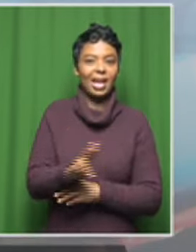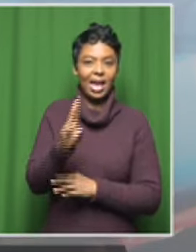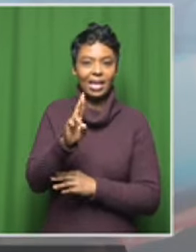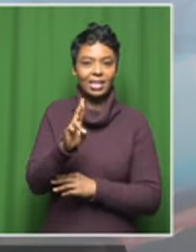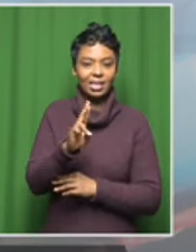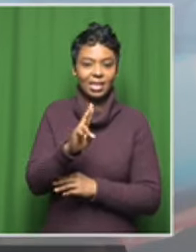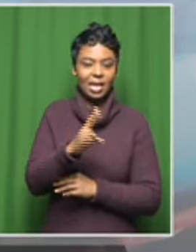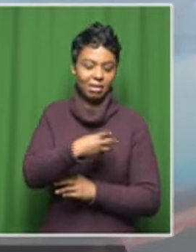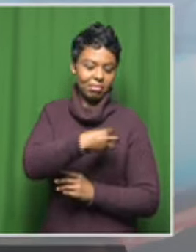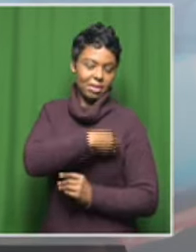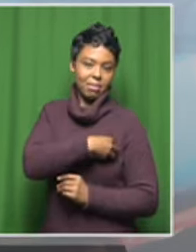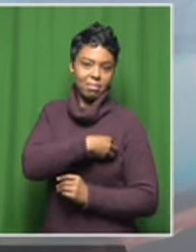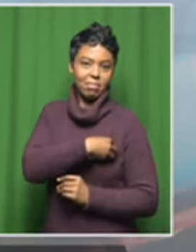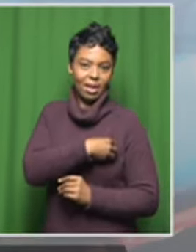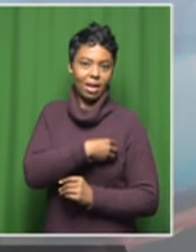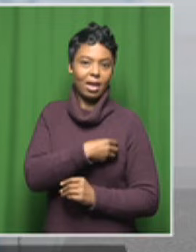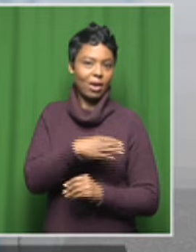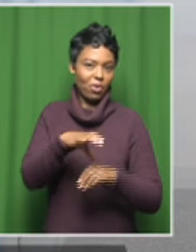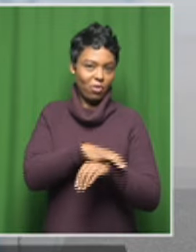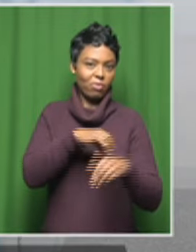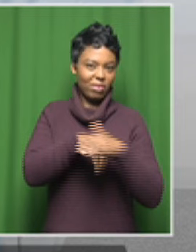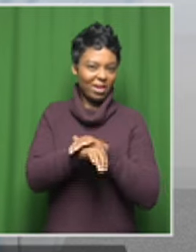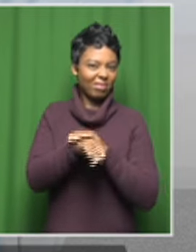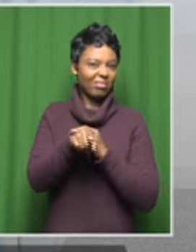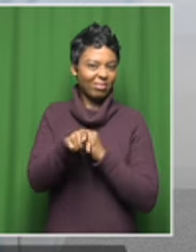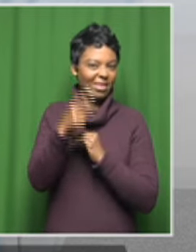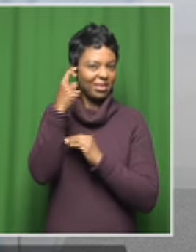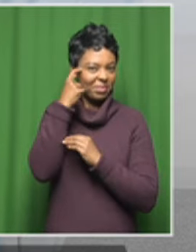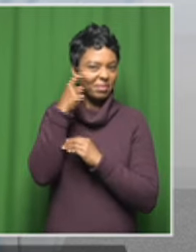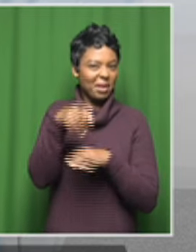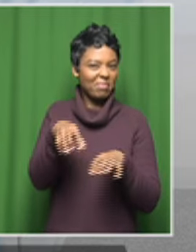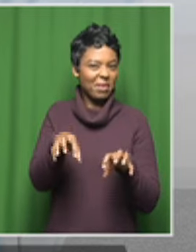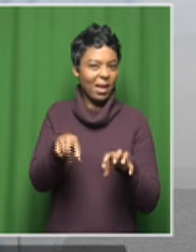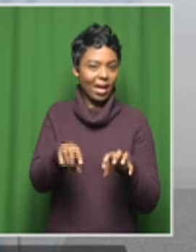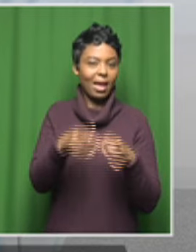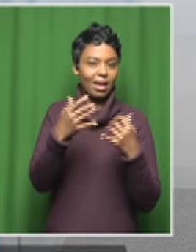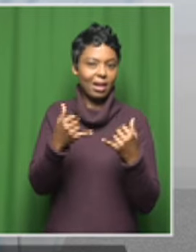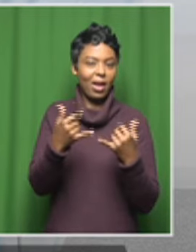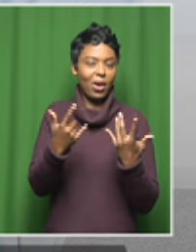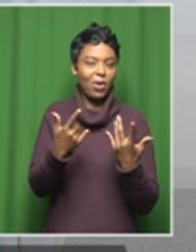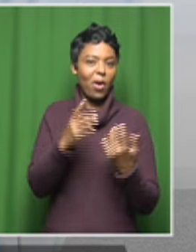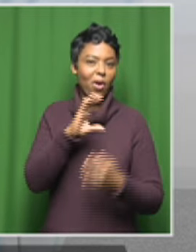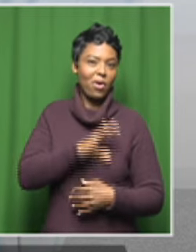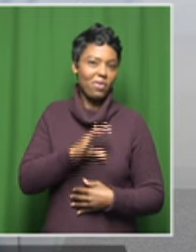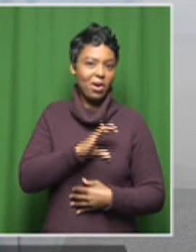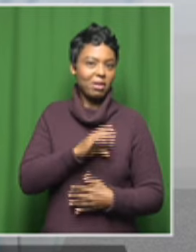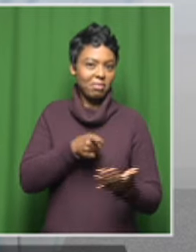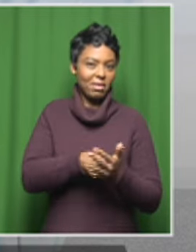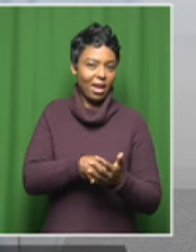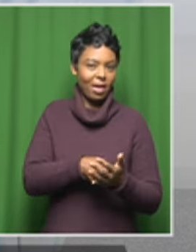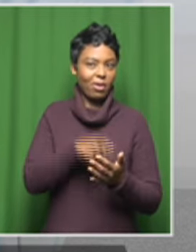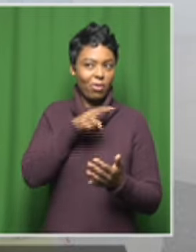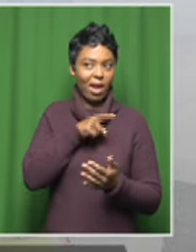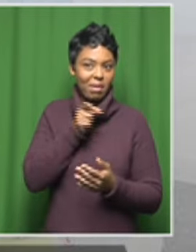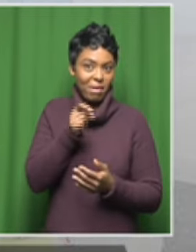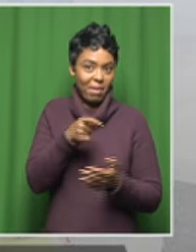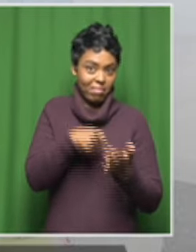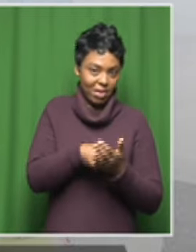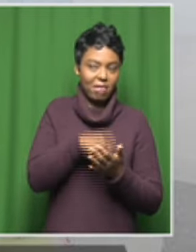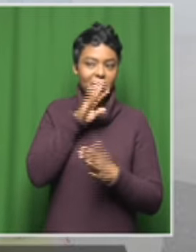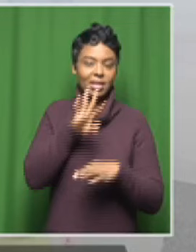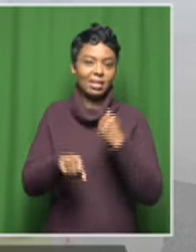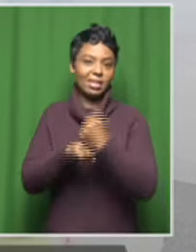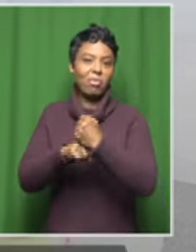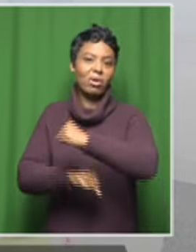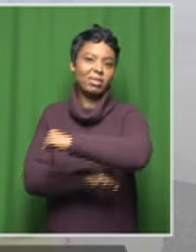and wearing your slippers in support. You can help bring joy, comfort and unforgettable memories to brave young dreamers. Well, to unpack